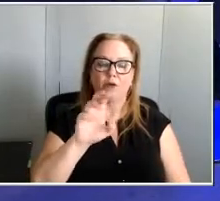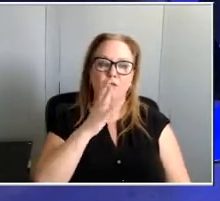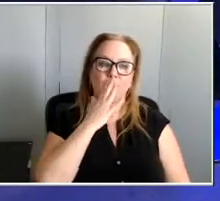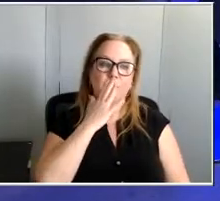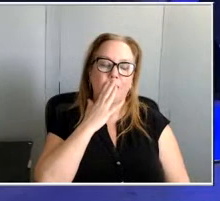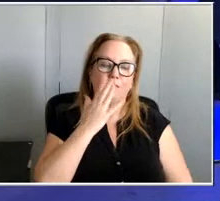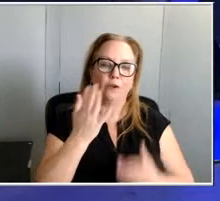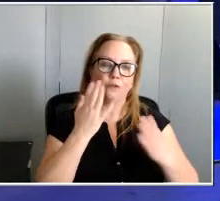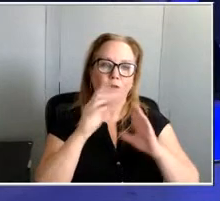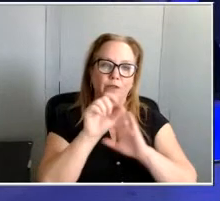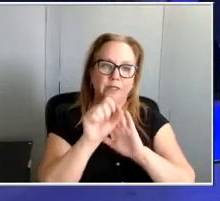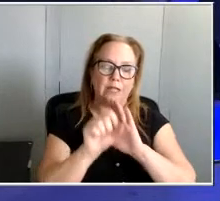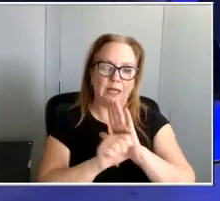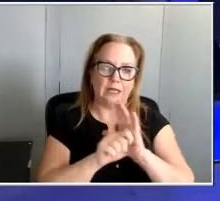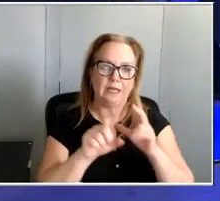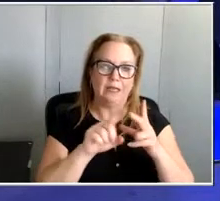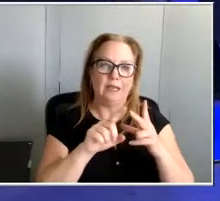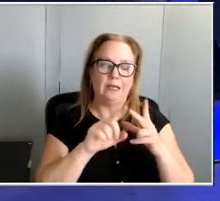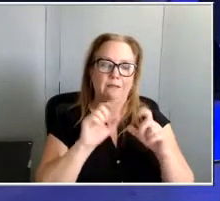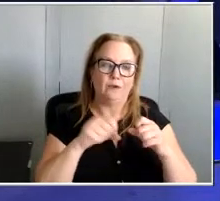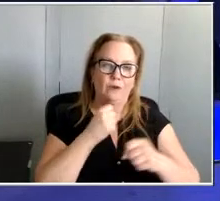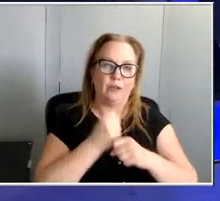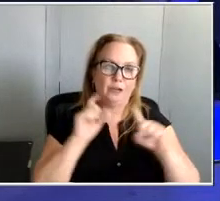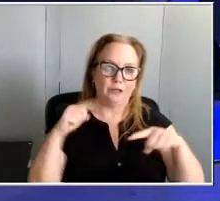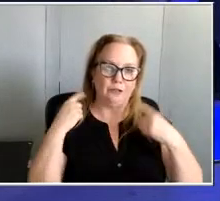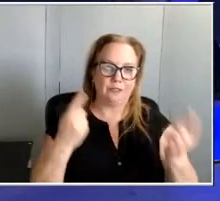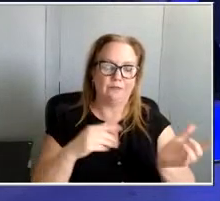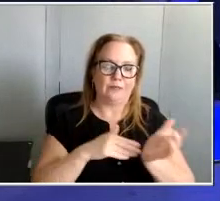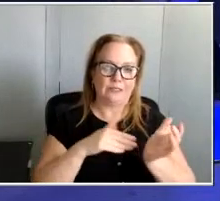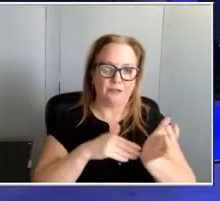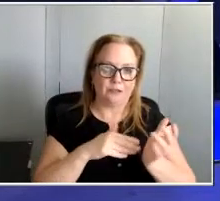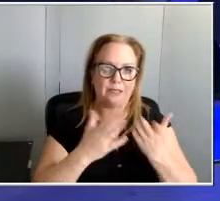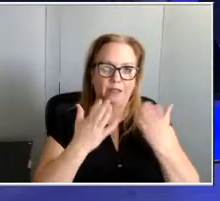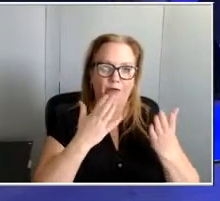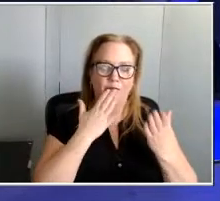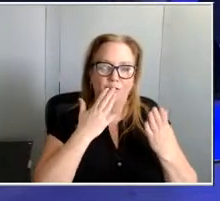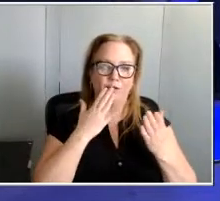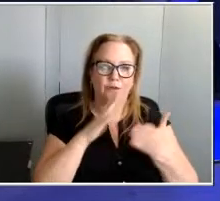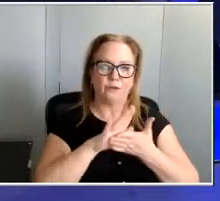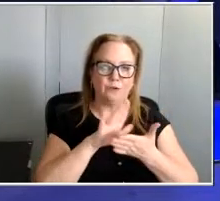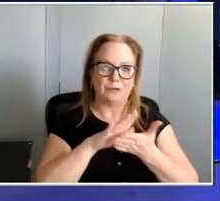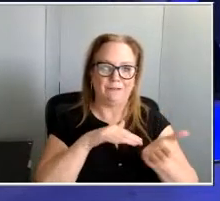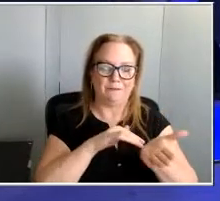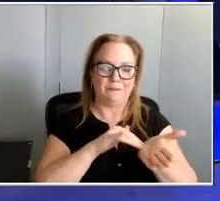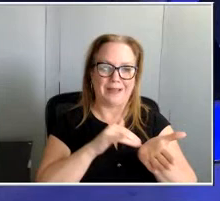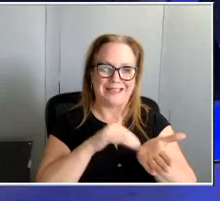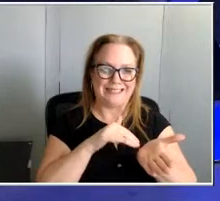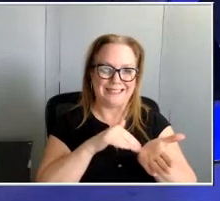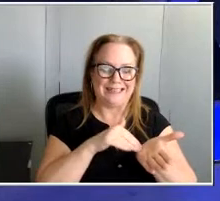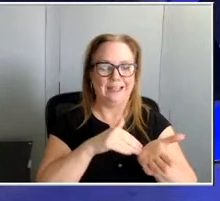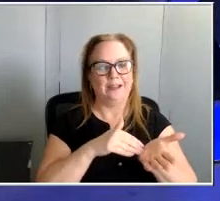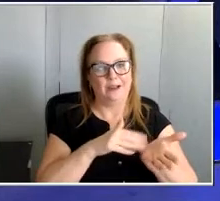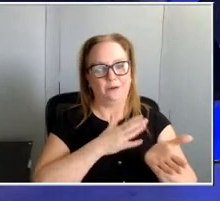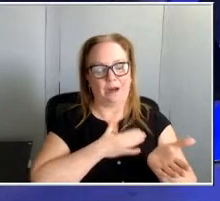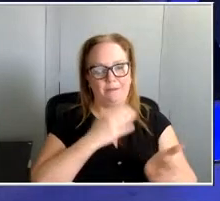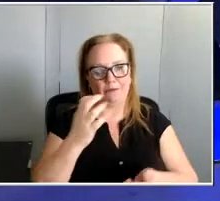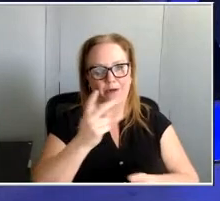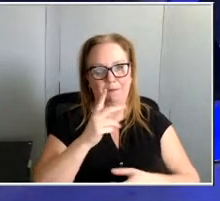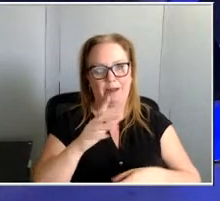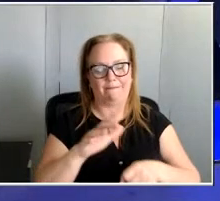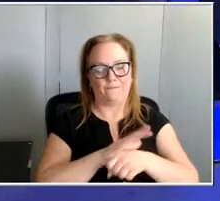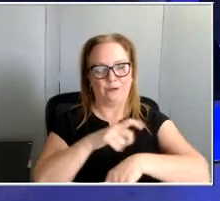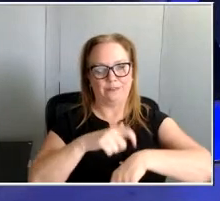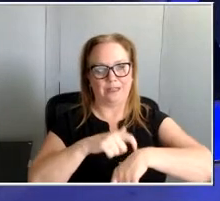state. Thank you for the service for years as a physician. Thank you for your service to the School of Medicine. And we're glad you're working full-time with the